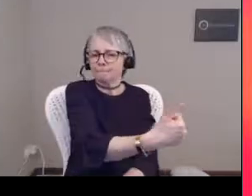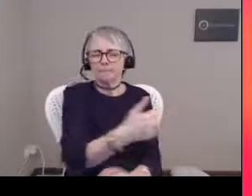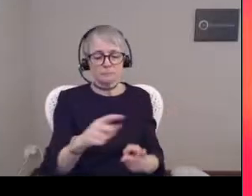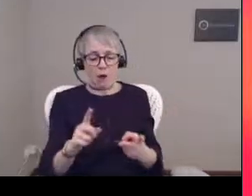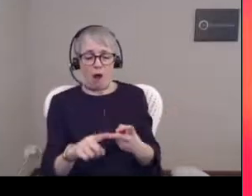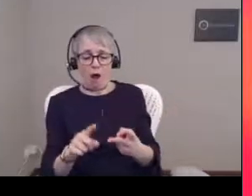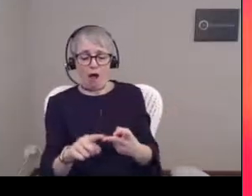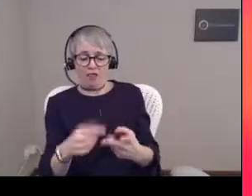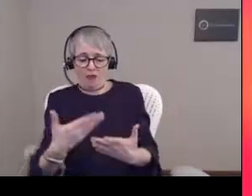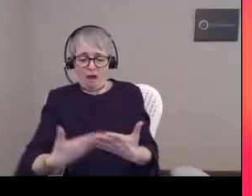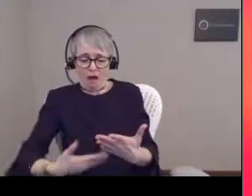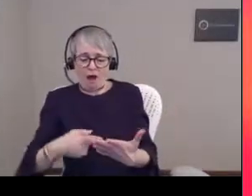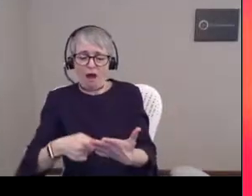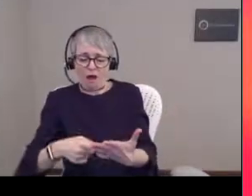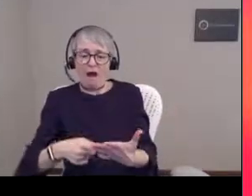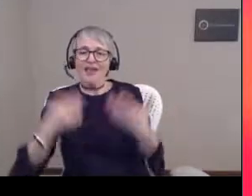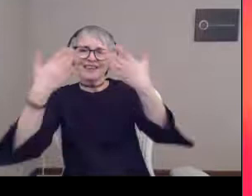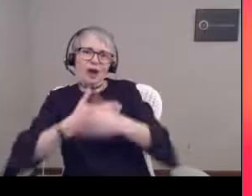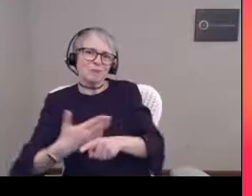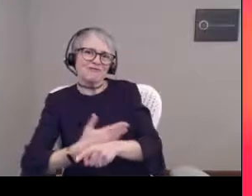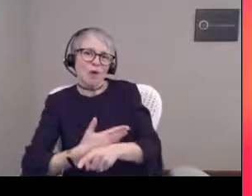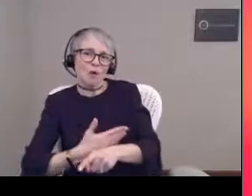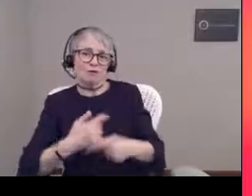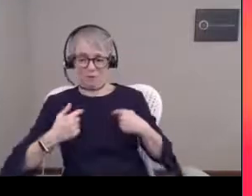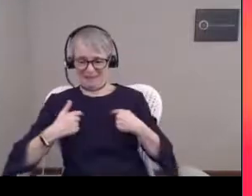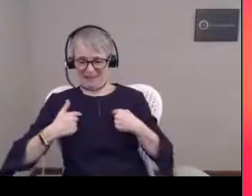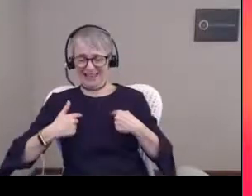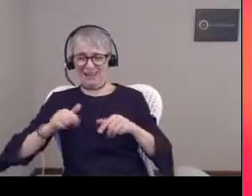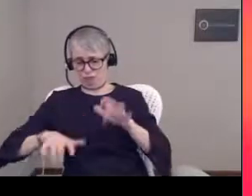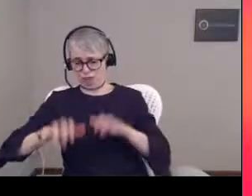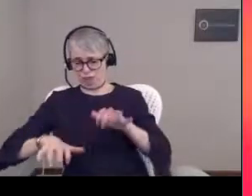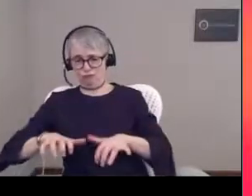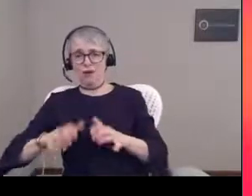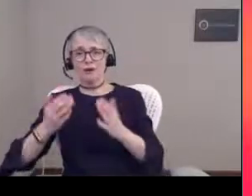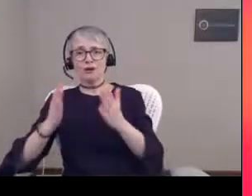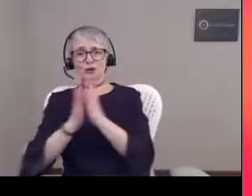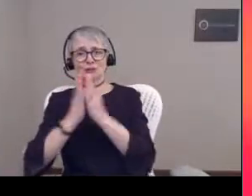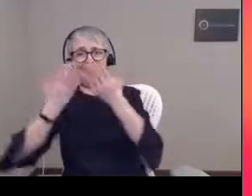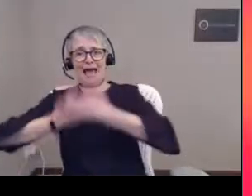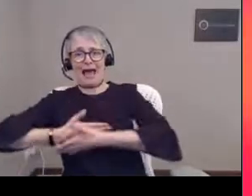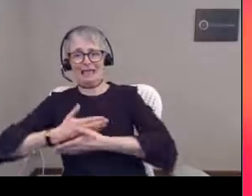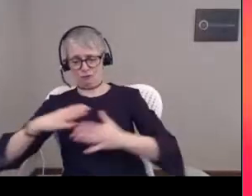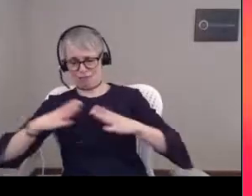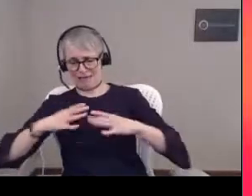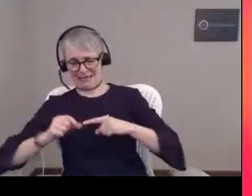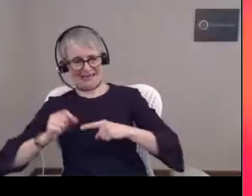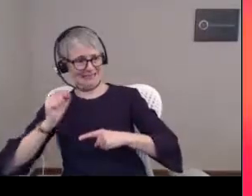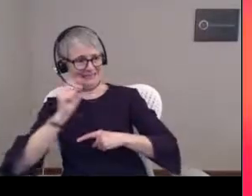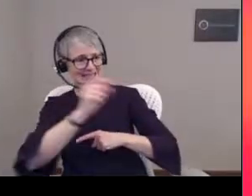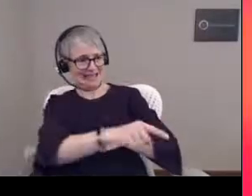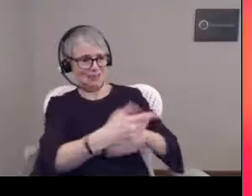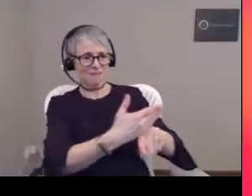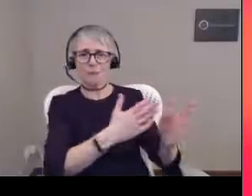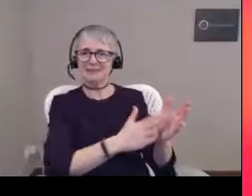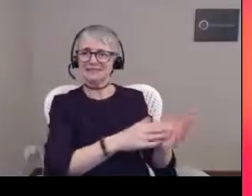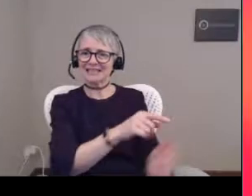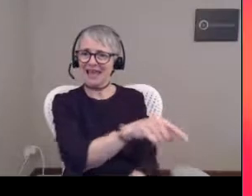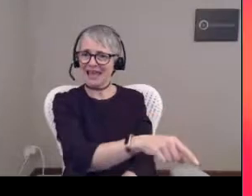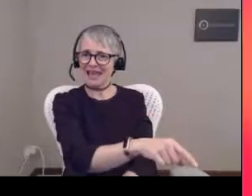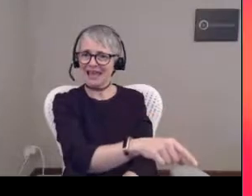what I did is I logged on Sunday night and ensured that was sent to the candidates ready for the Monday. And then we also